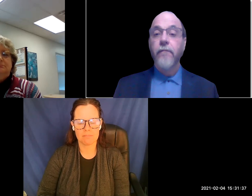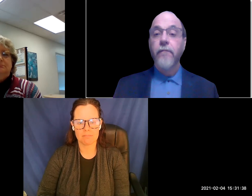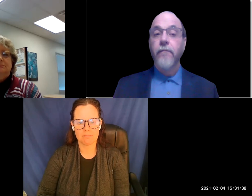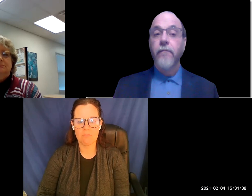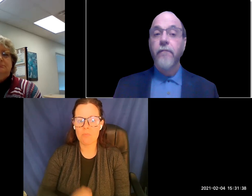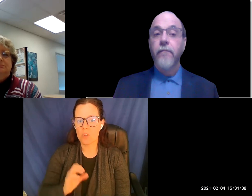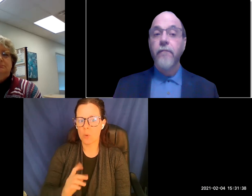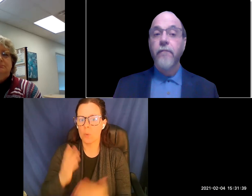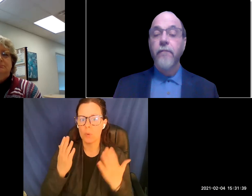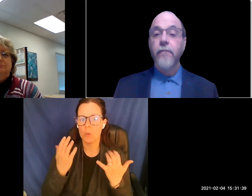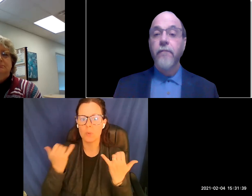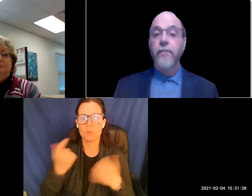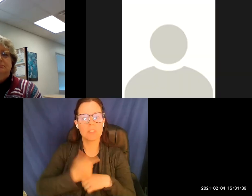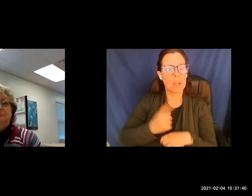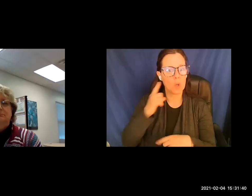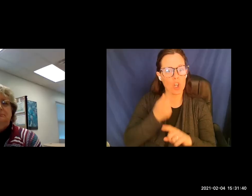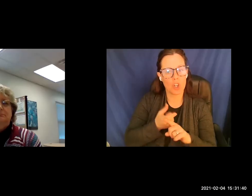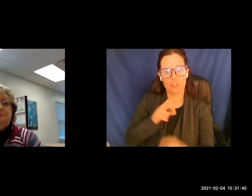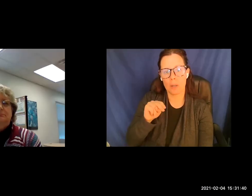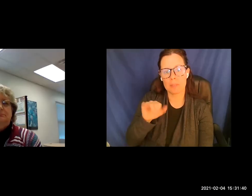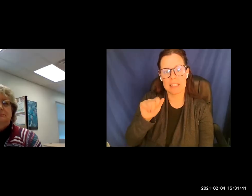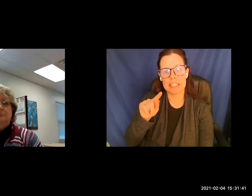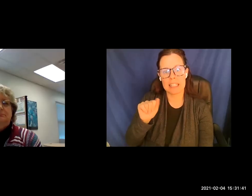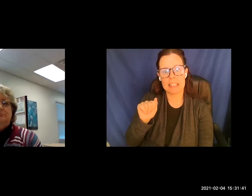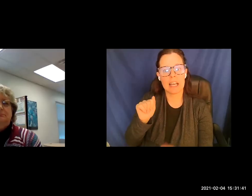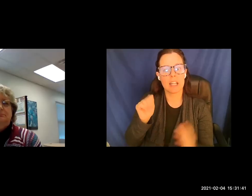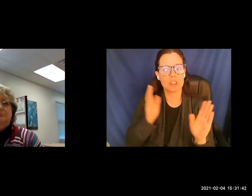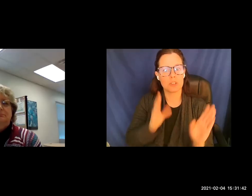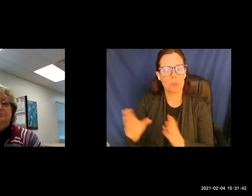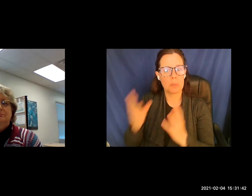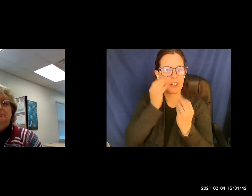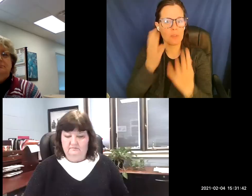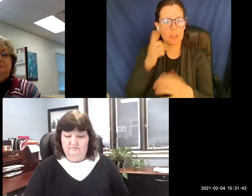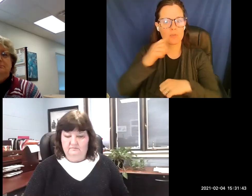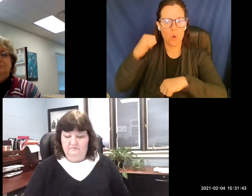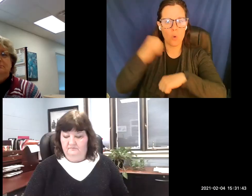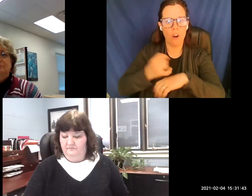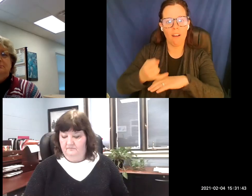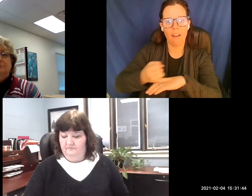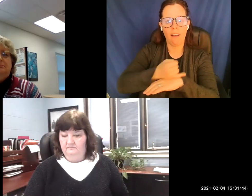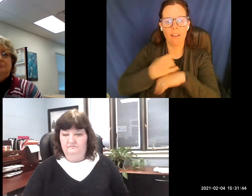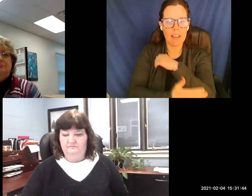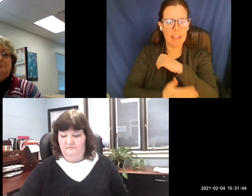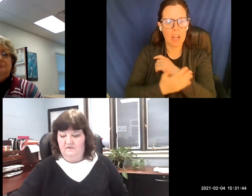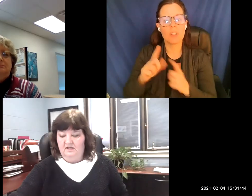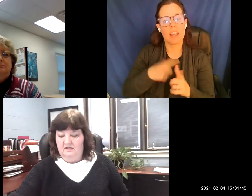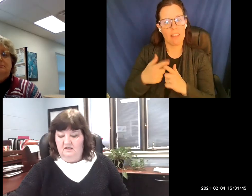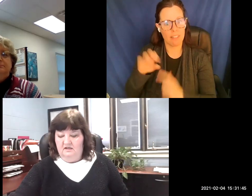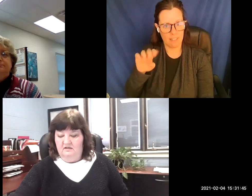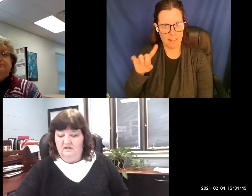Okay, today first we'll be hearing from Nita with some prepared information for Rock Island County, and then we will be hearing from Ed as well.